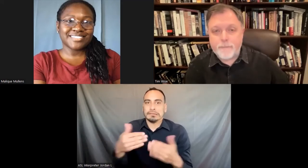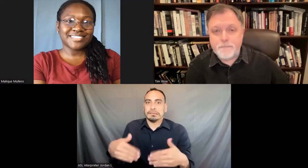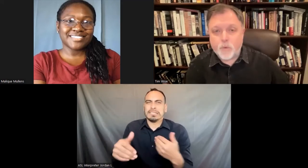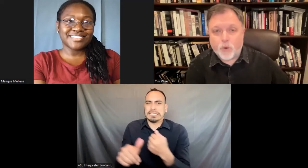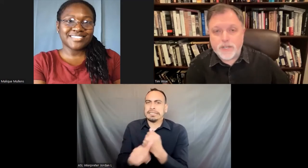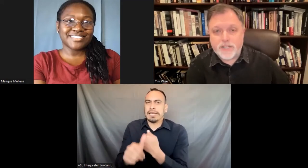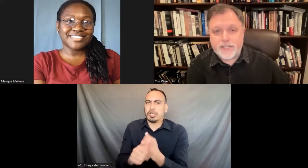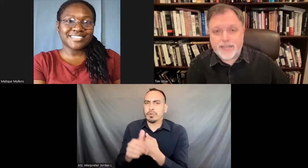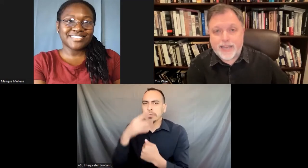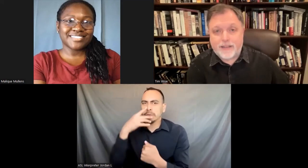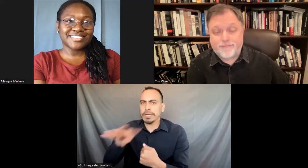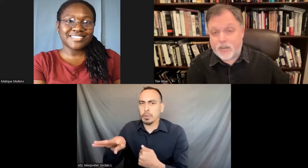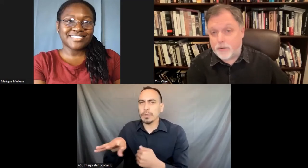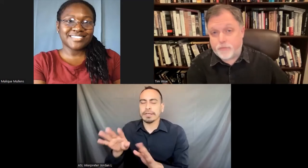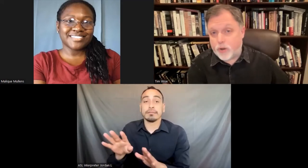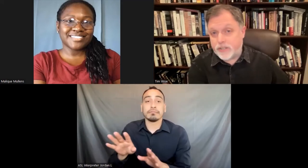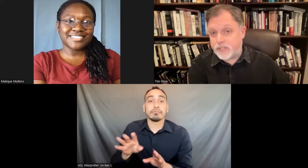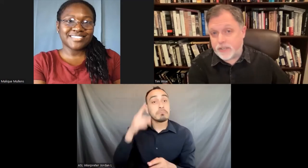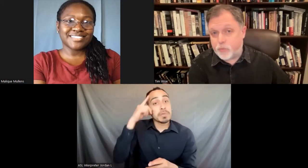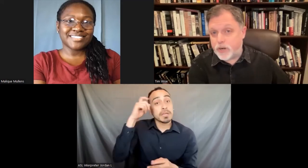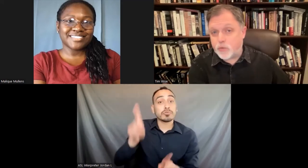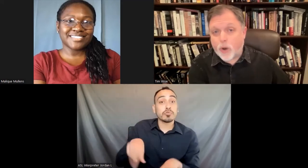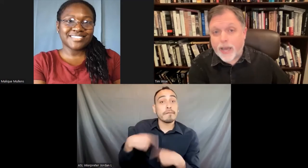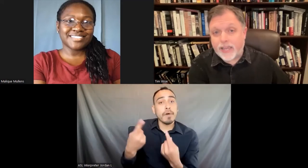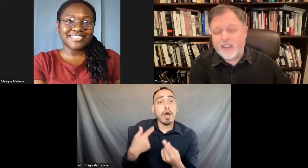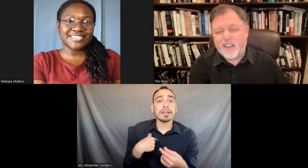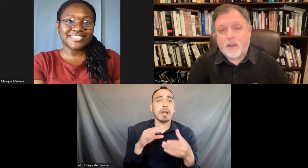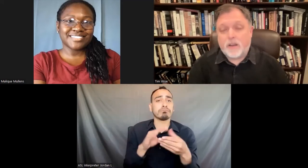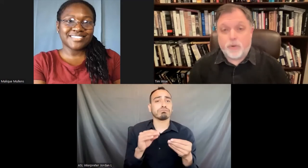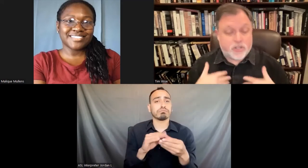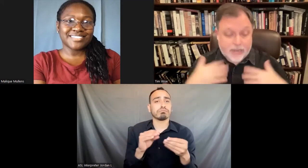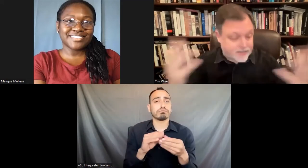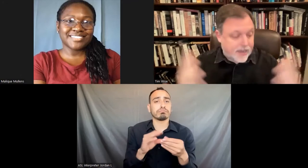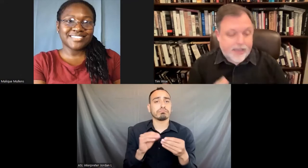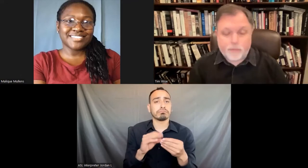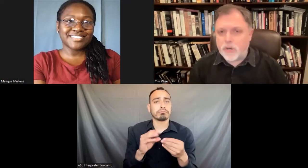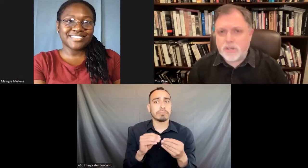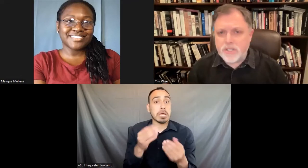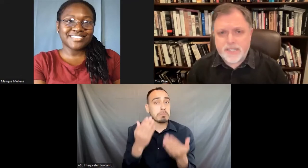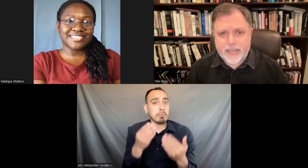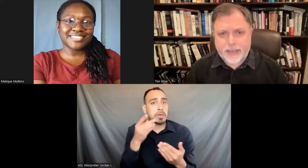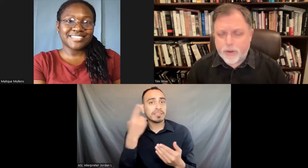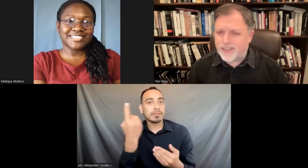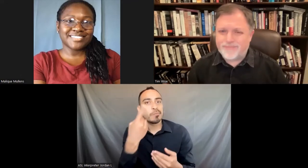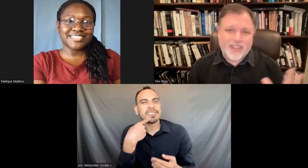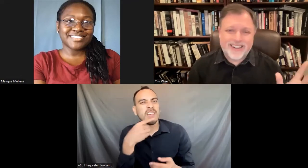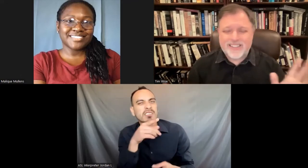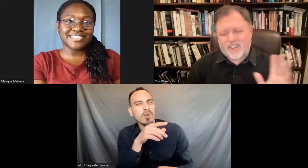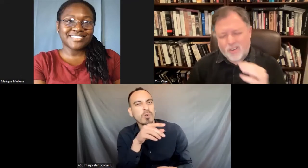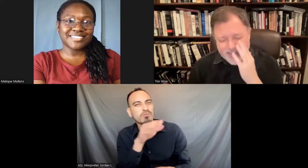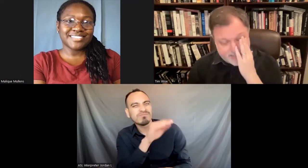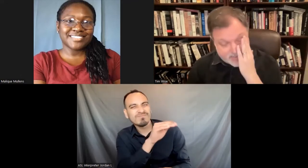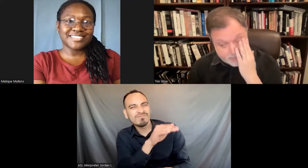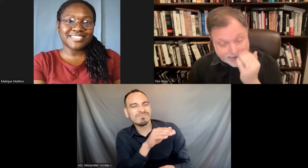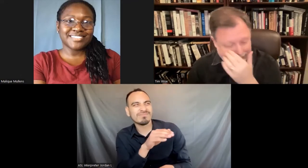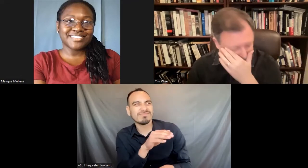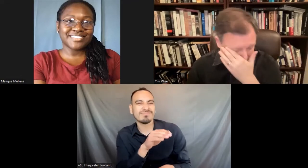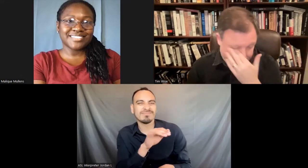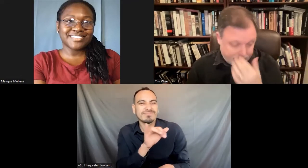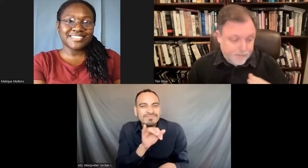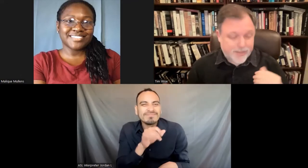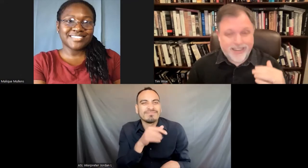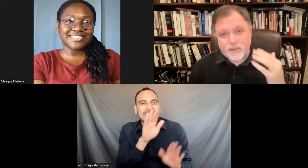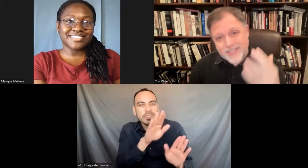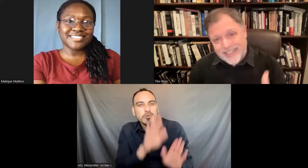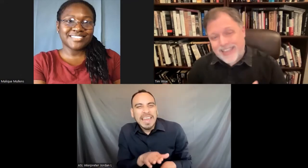far, one could say, you know, if one is white, which as I am, one could say, well, that's all great, Tim, I get